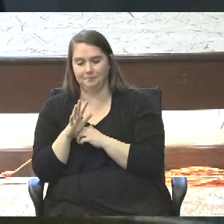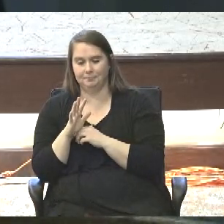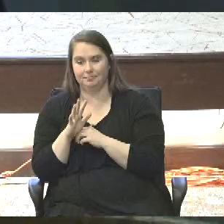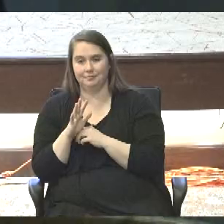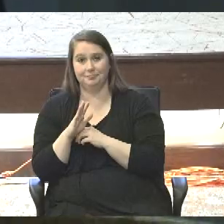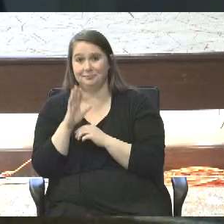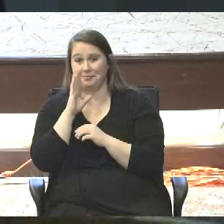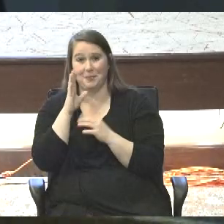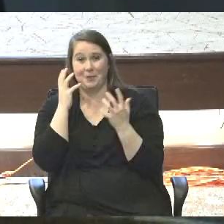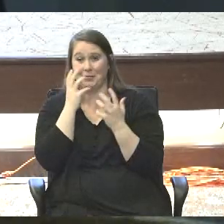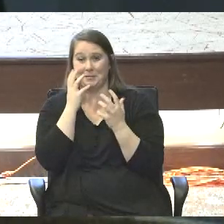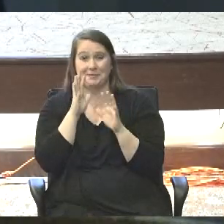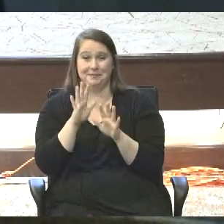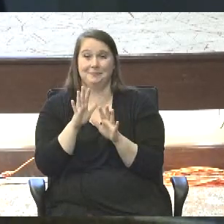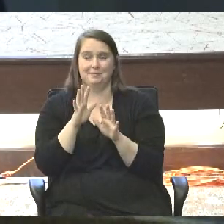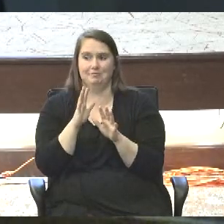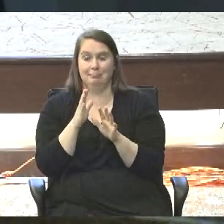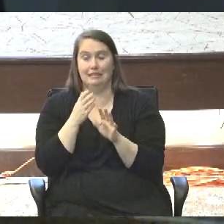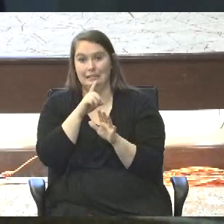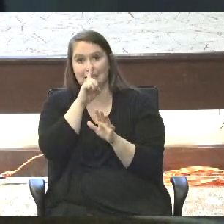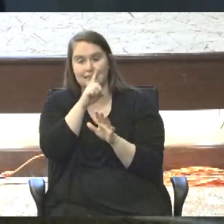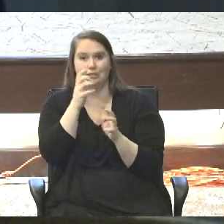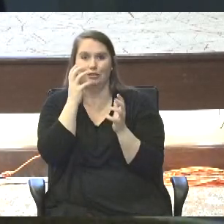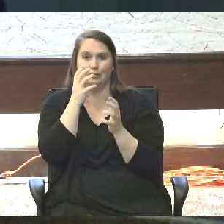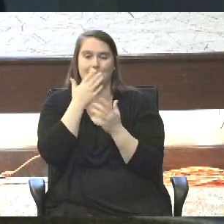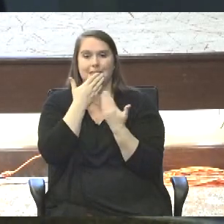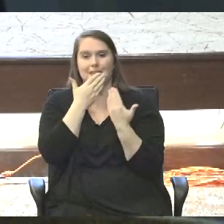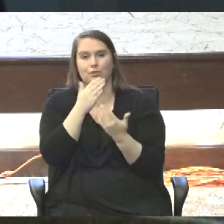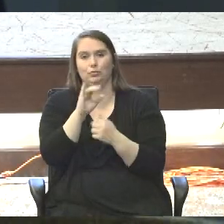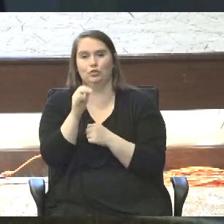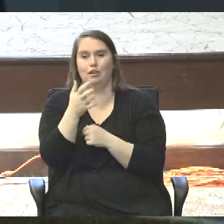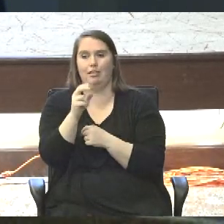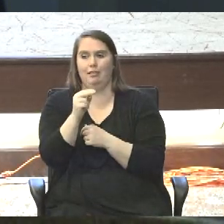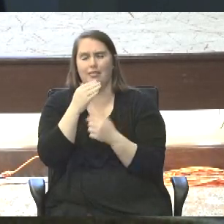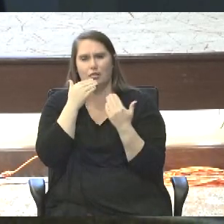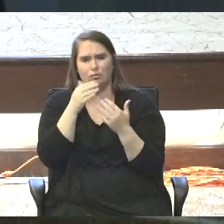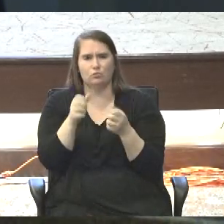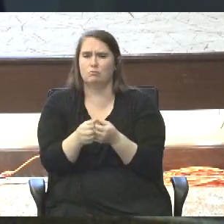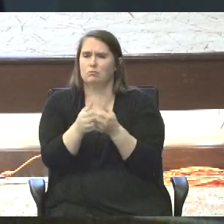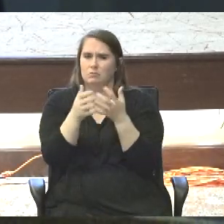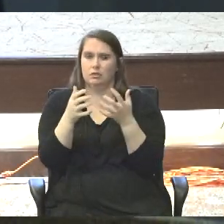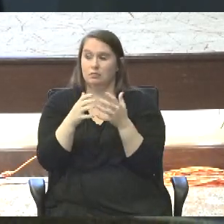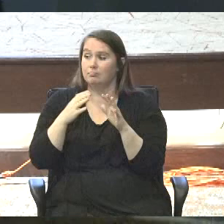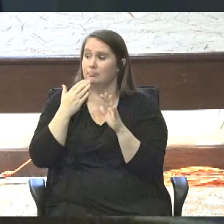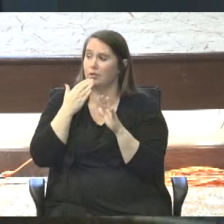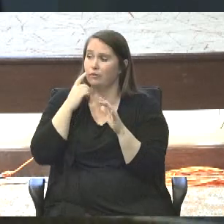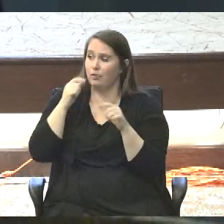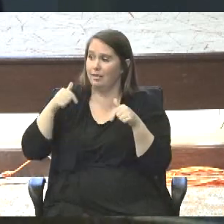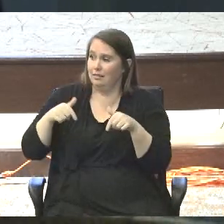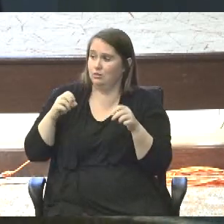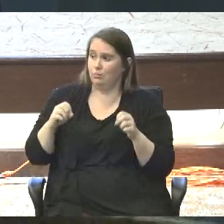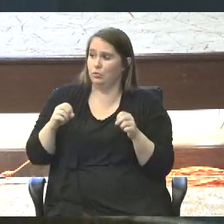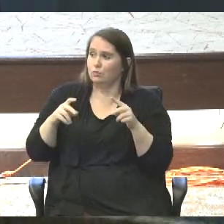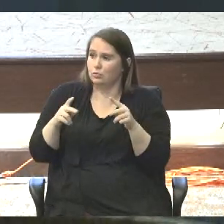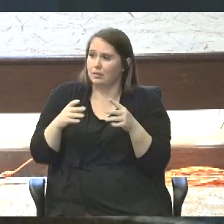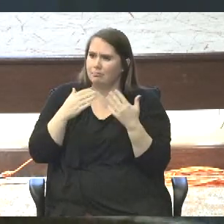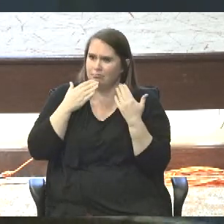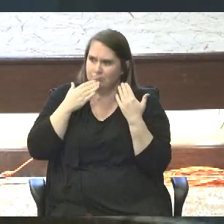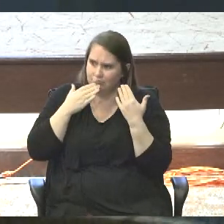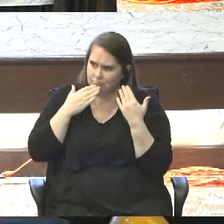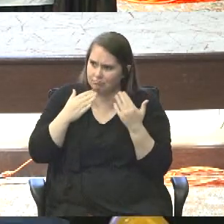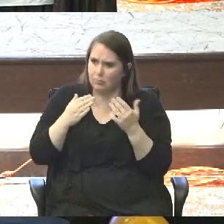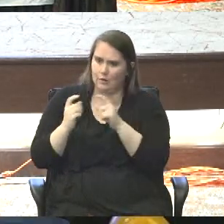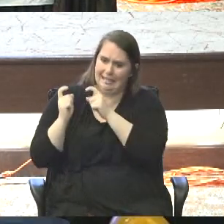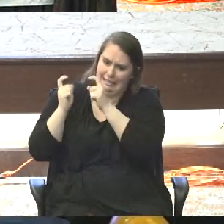going to be awesome. It is awesome. Thank you, Jonathan. Thank you so much. Thank y'all for this opportunity and to give the